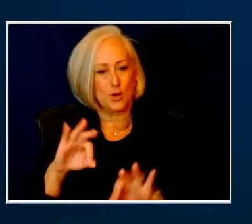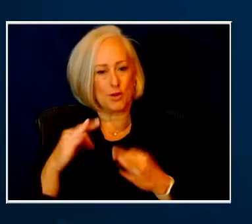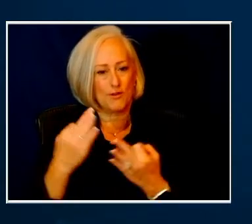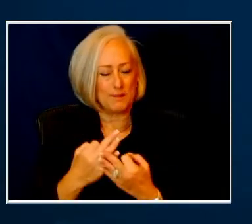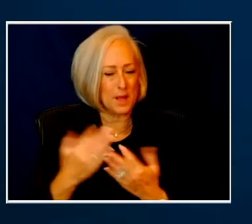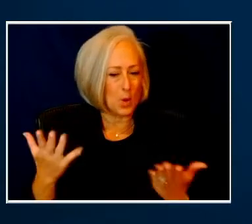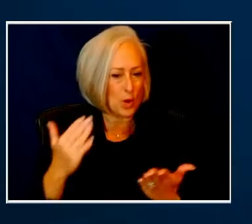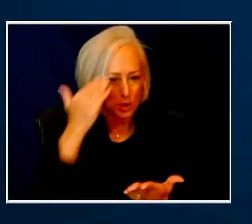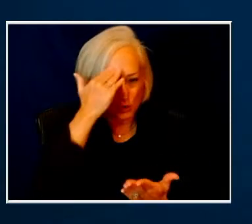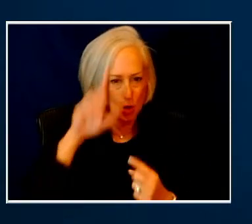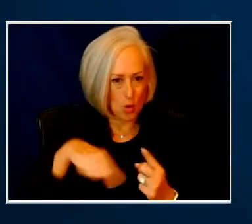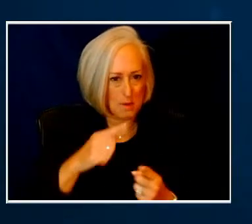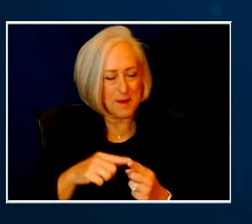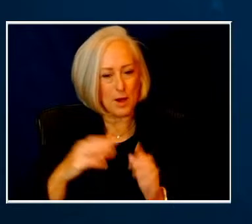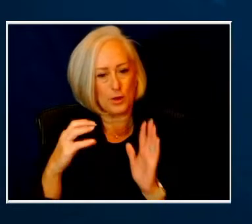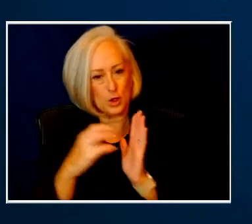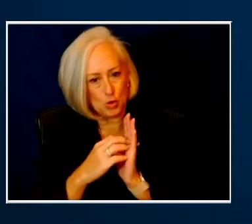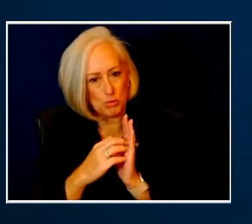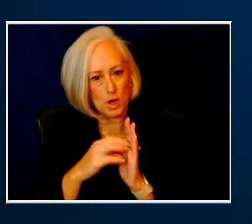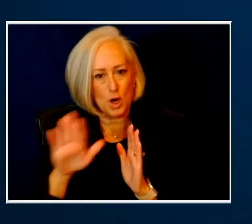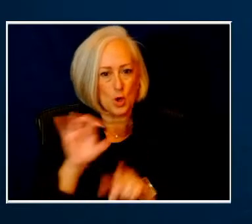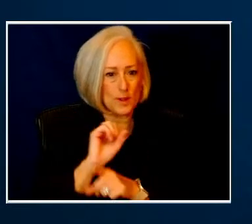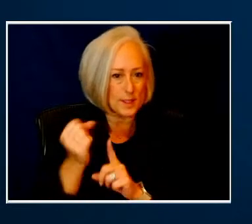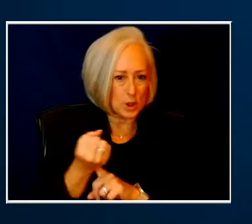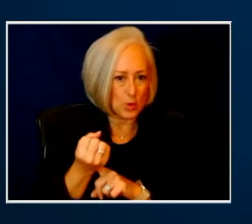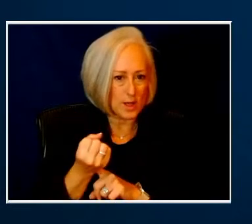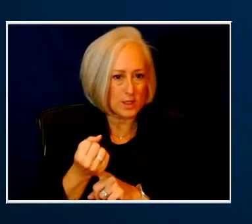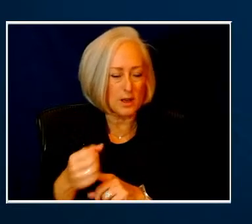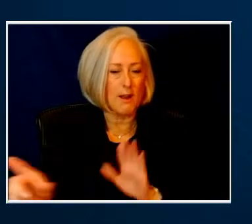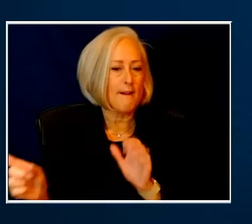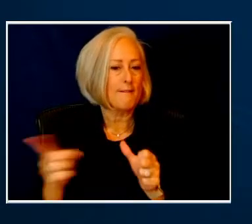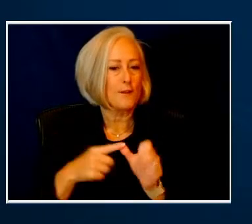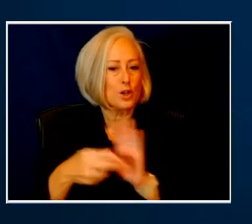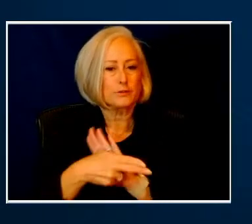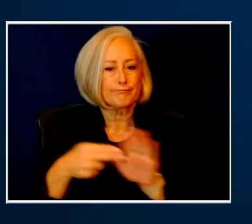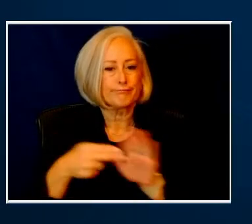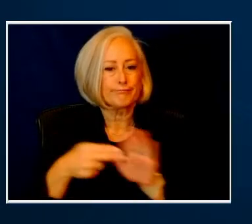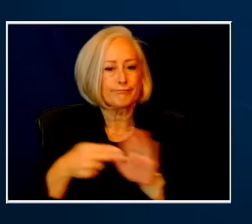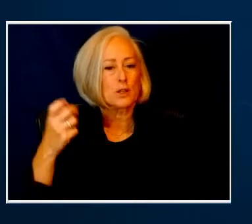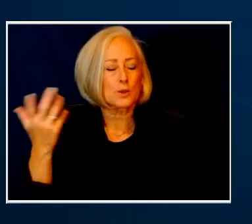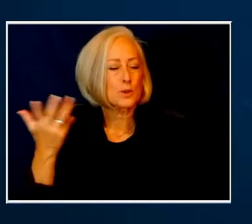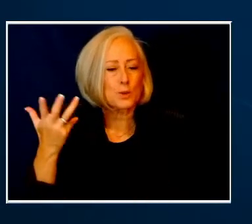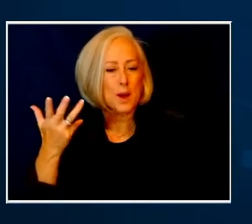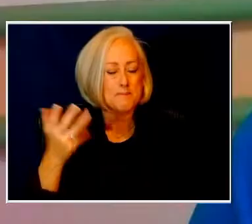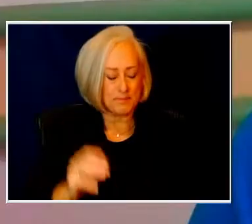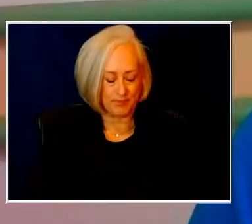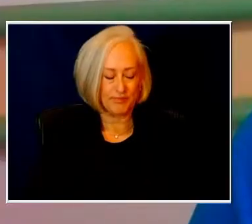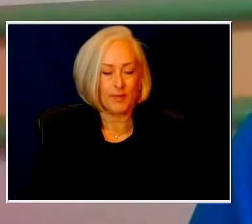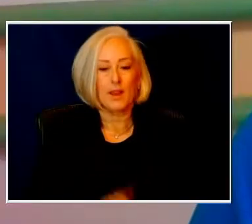her condition? What was that initial diagnosis? So I met